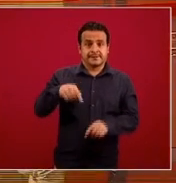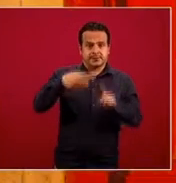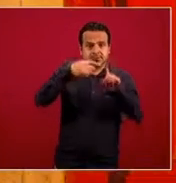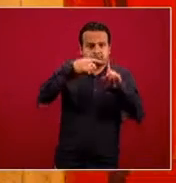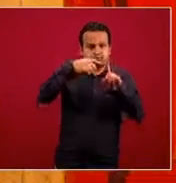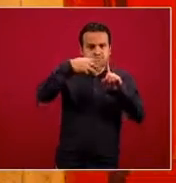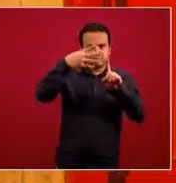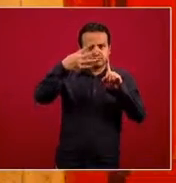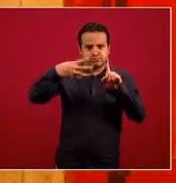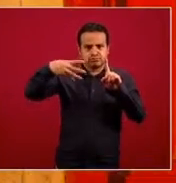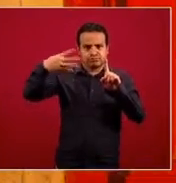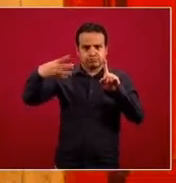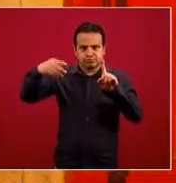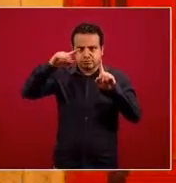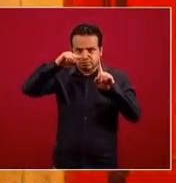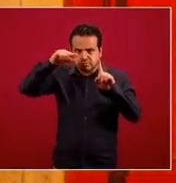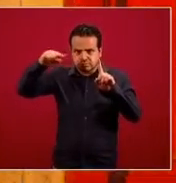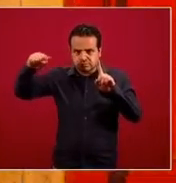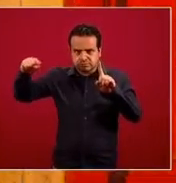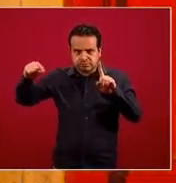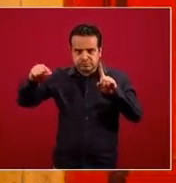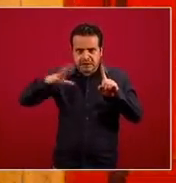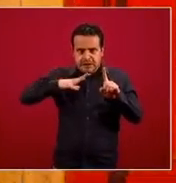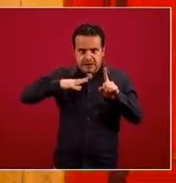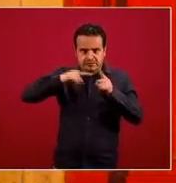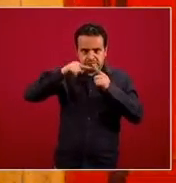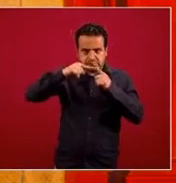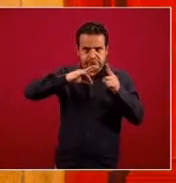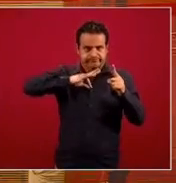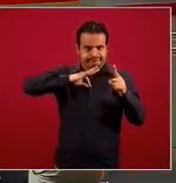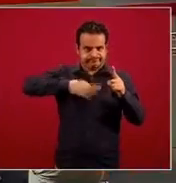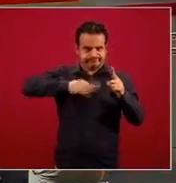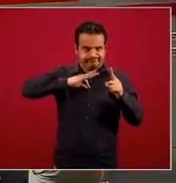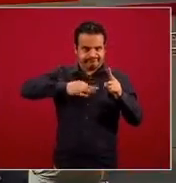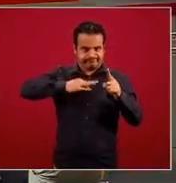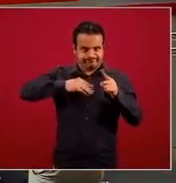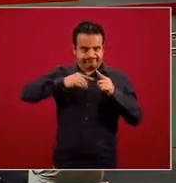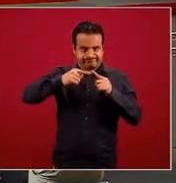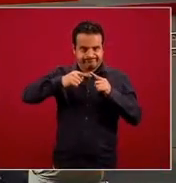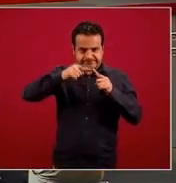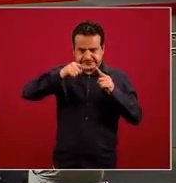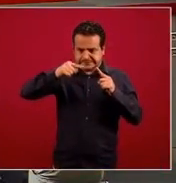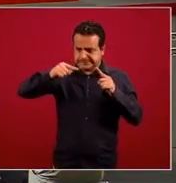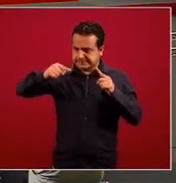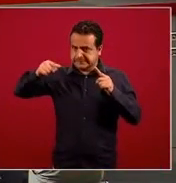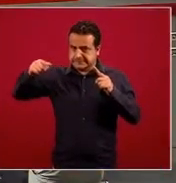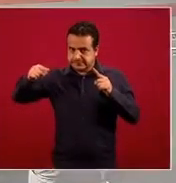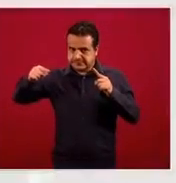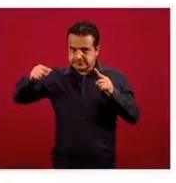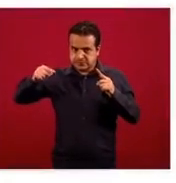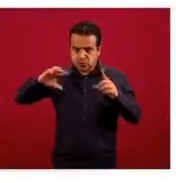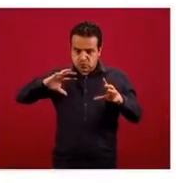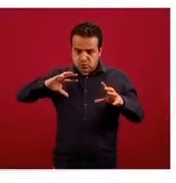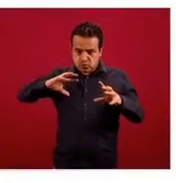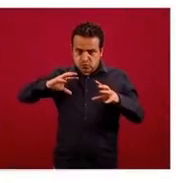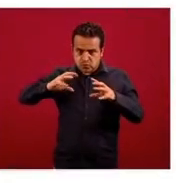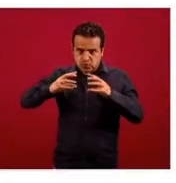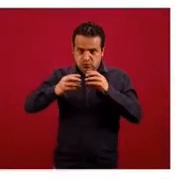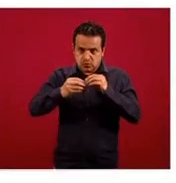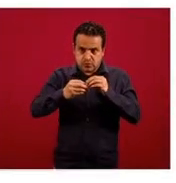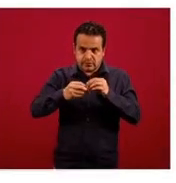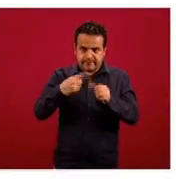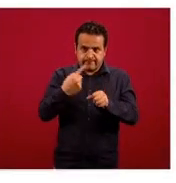Here we have an pandemic curve distribution. The first curve is the